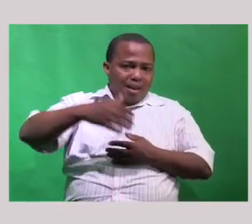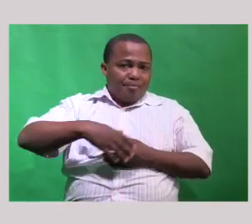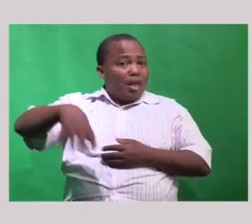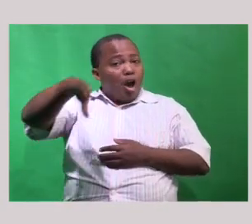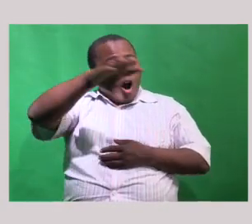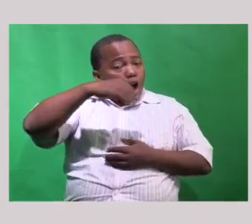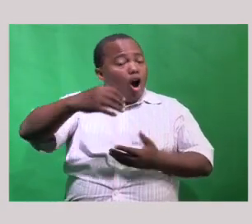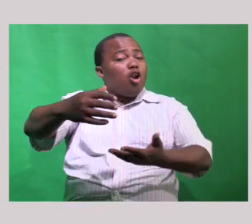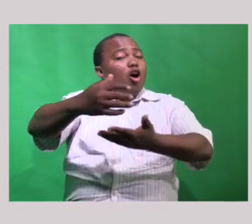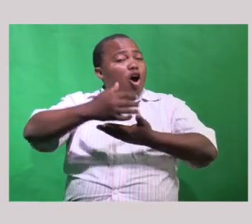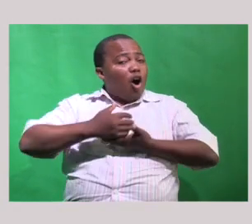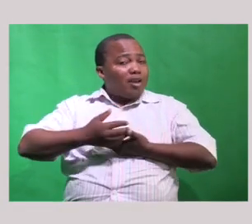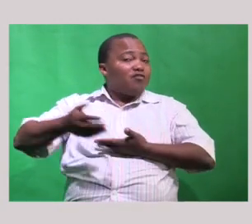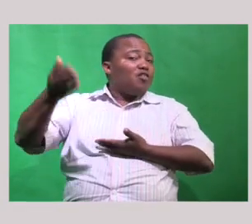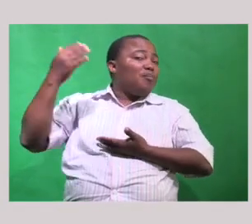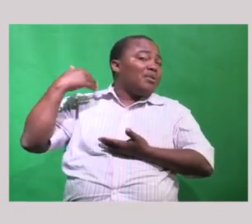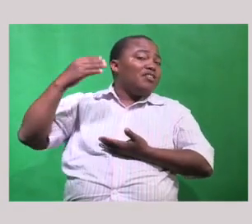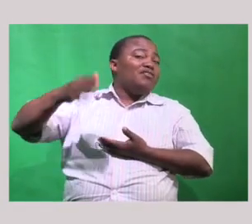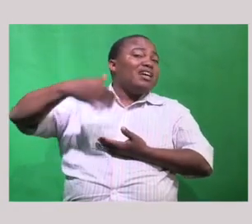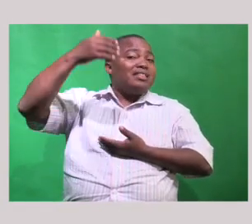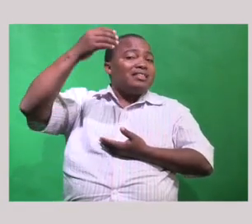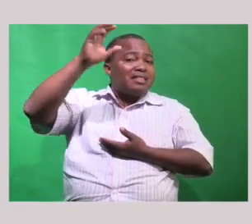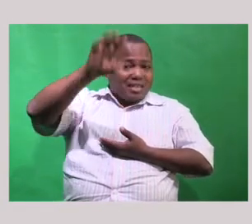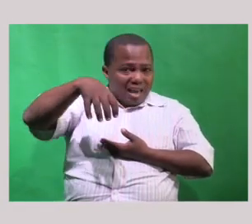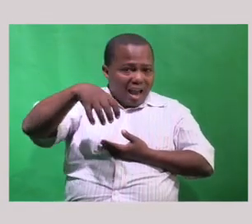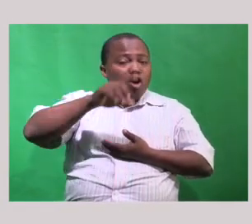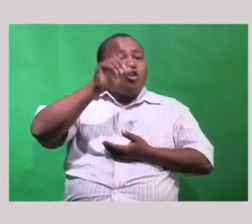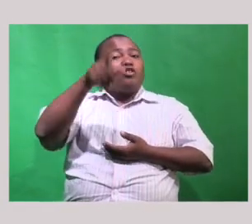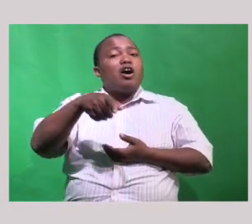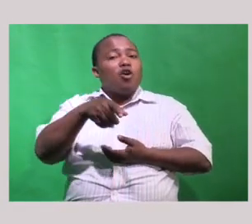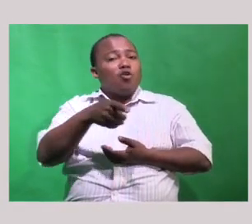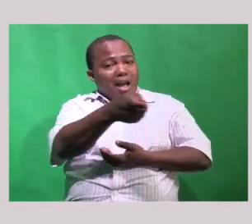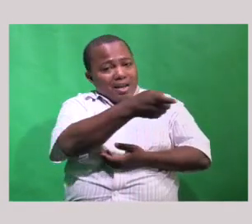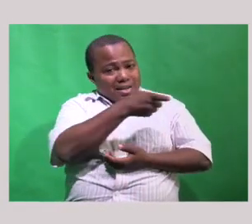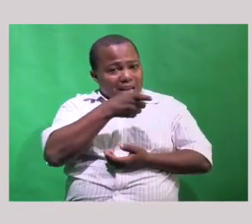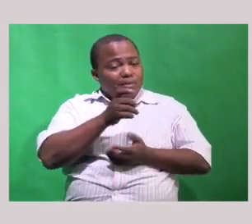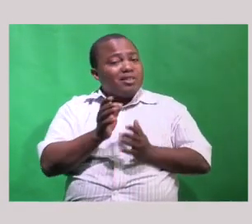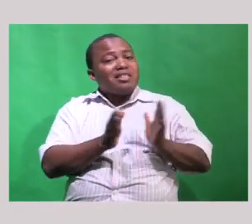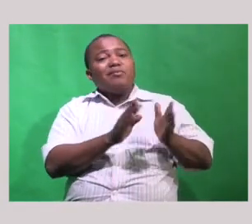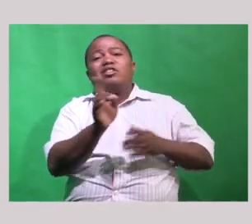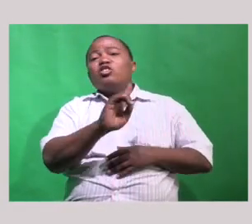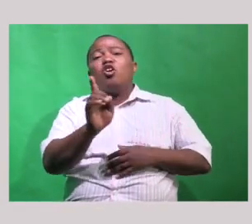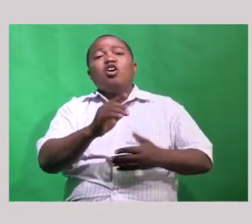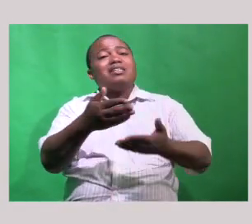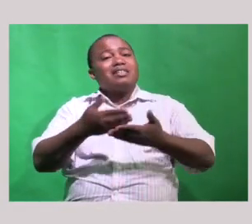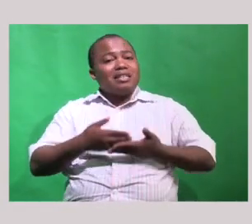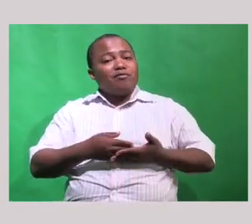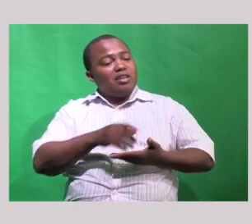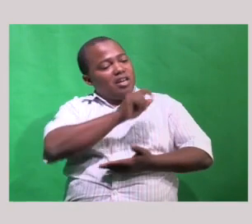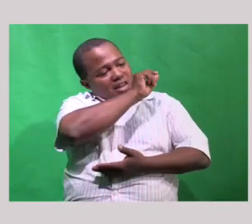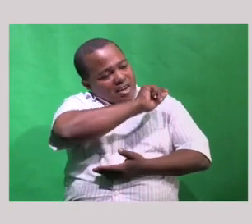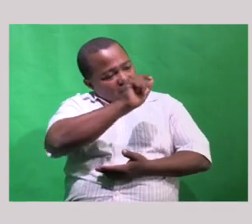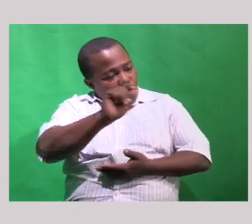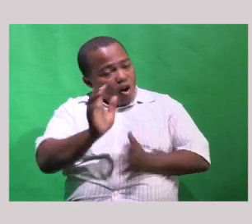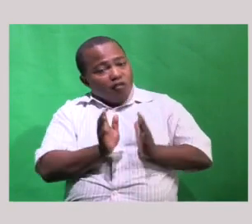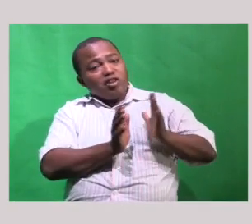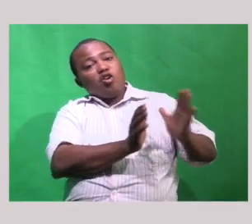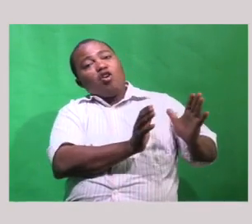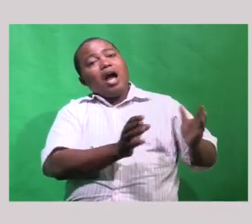for previous year become a debit side of rent receivable. Record here